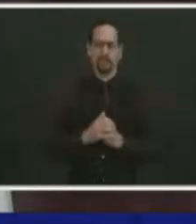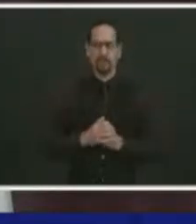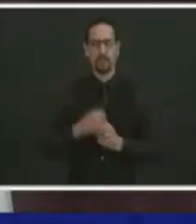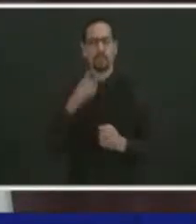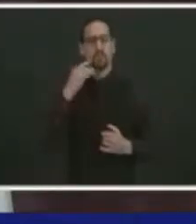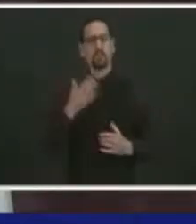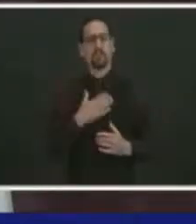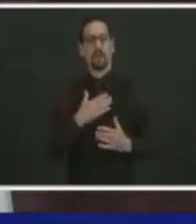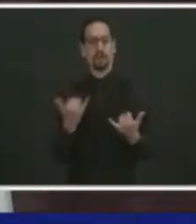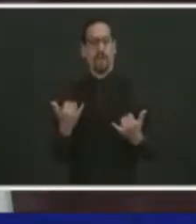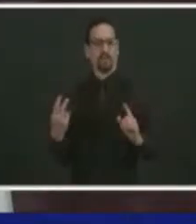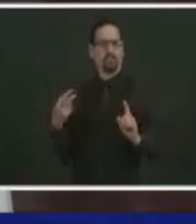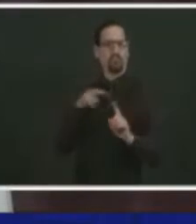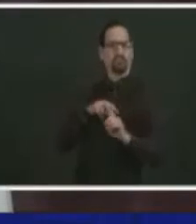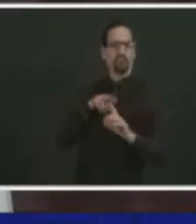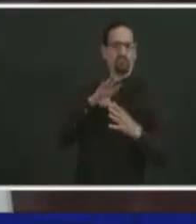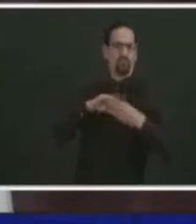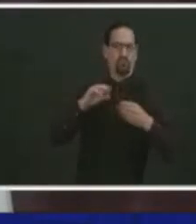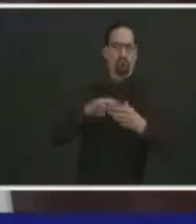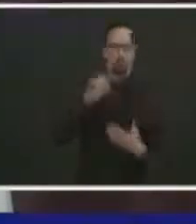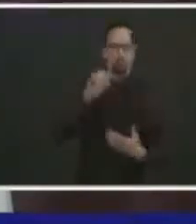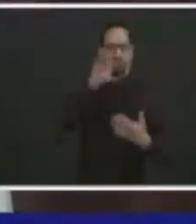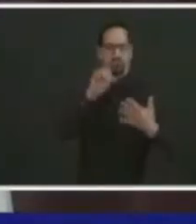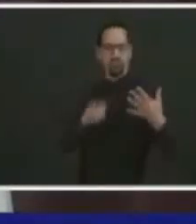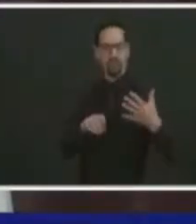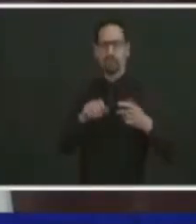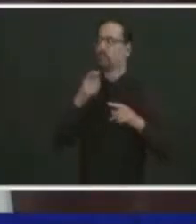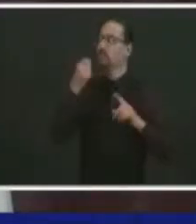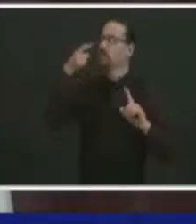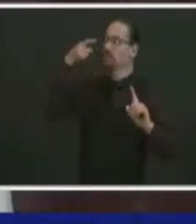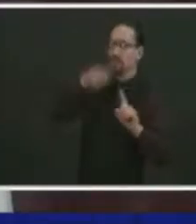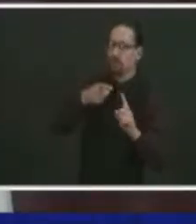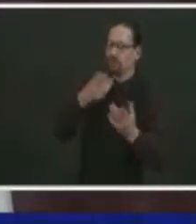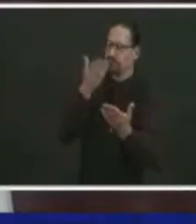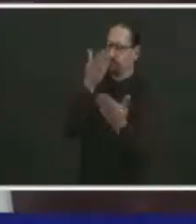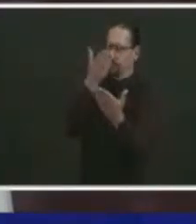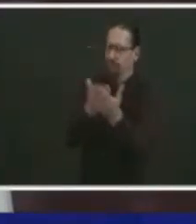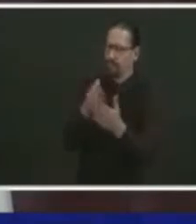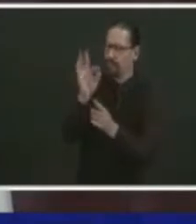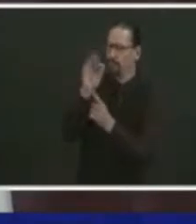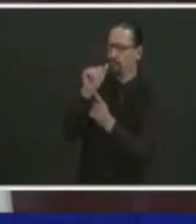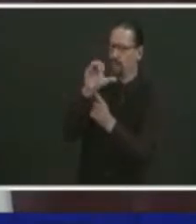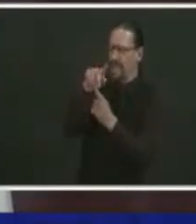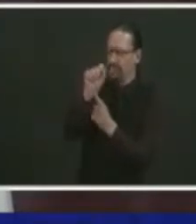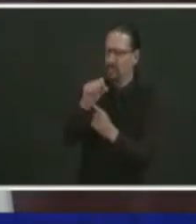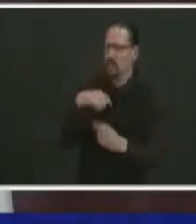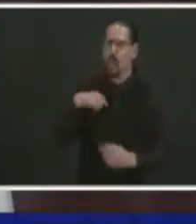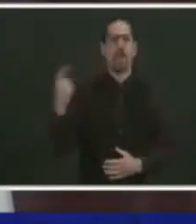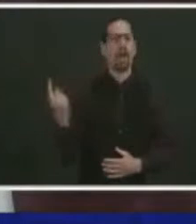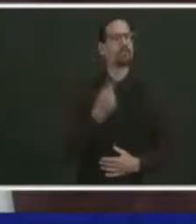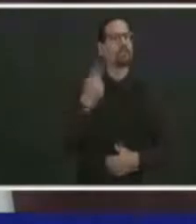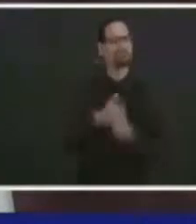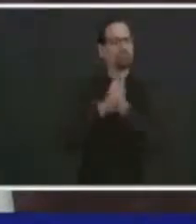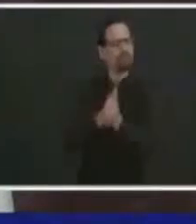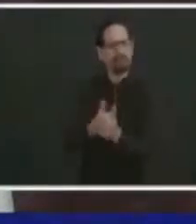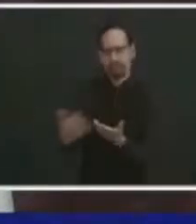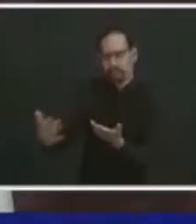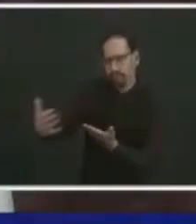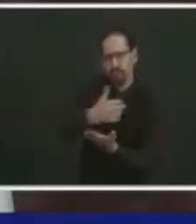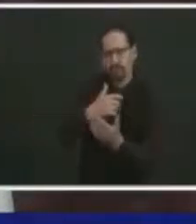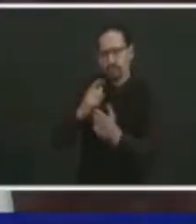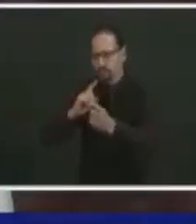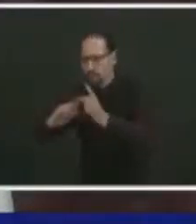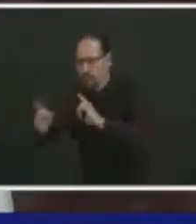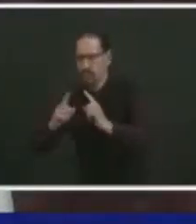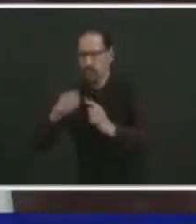participating. My own view is from the beginning of this, we have said we're going to rely on facts. We were going to use the facts and information to